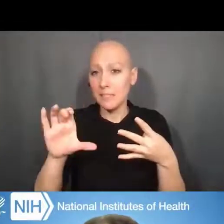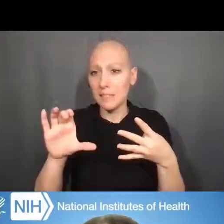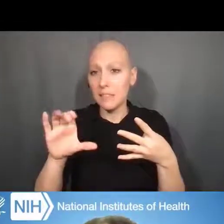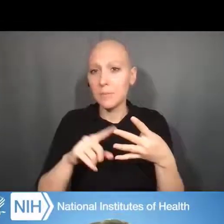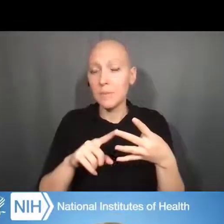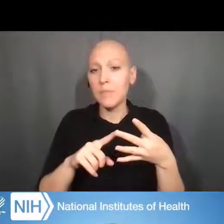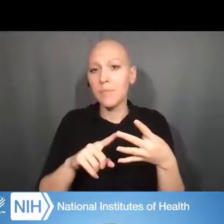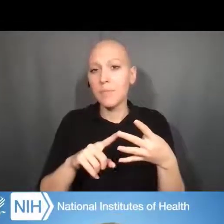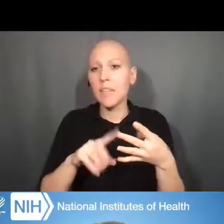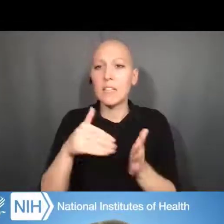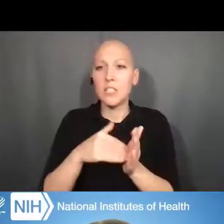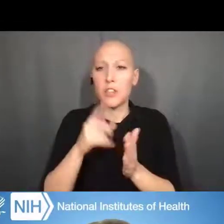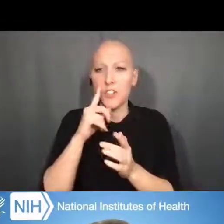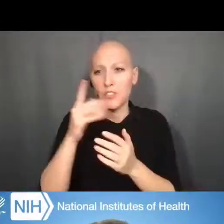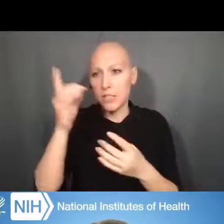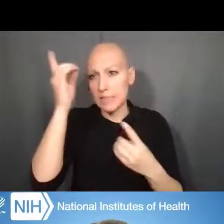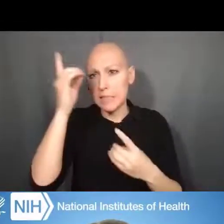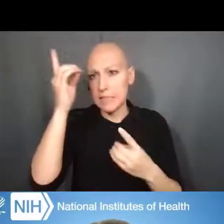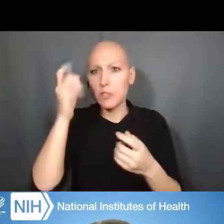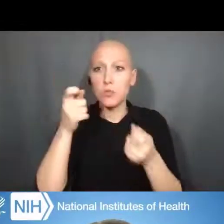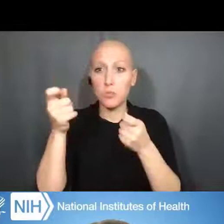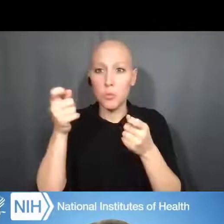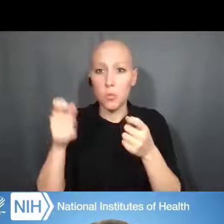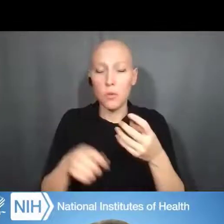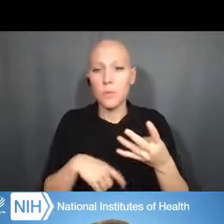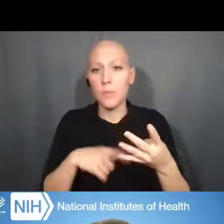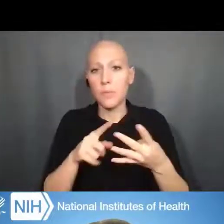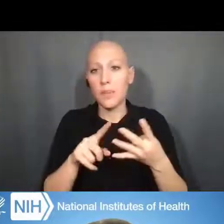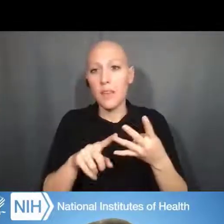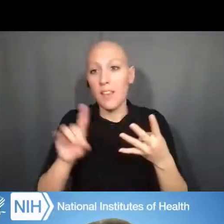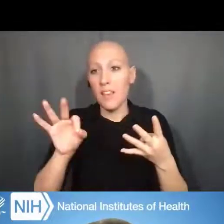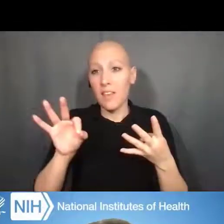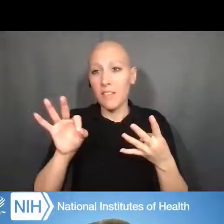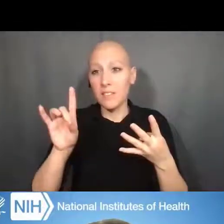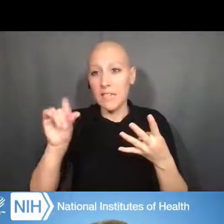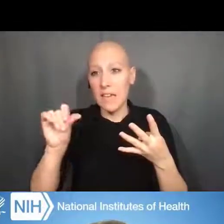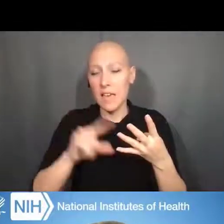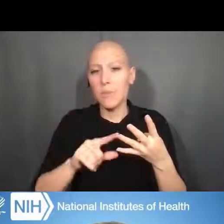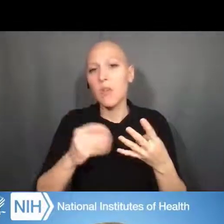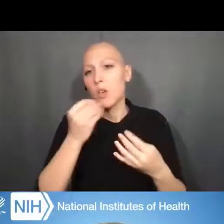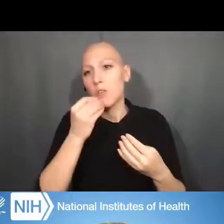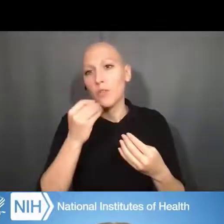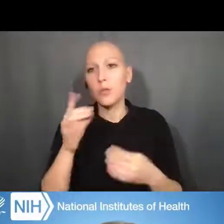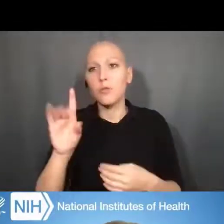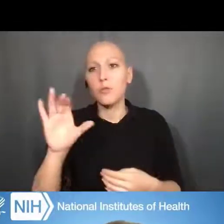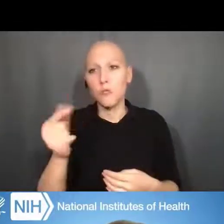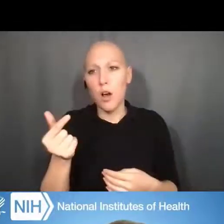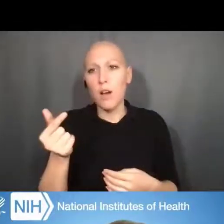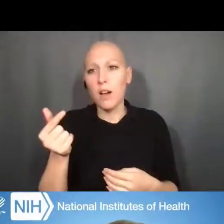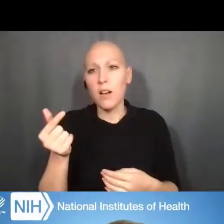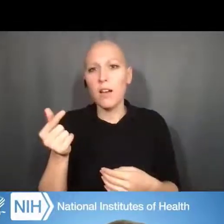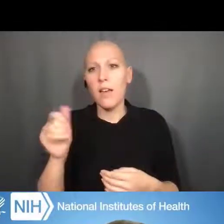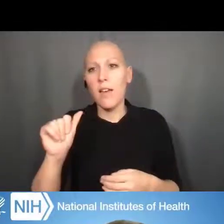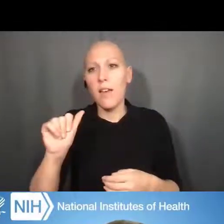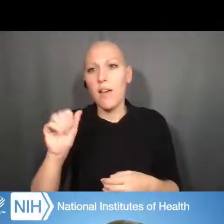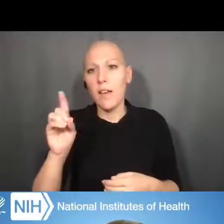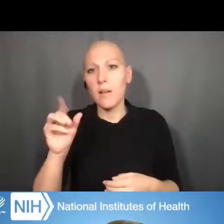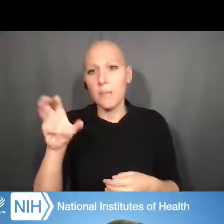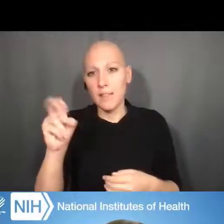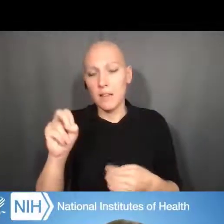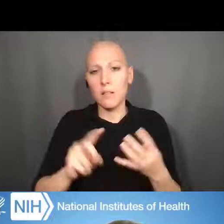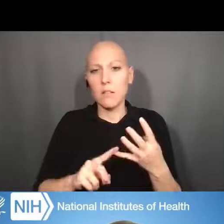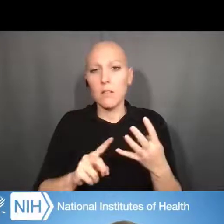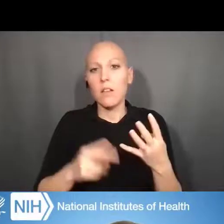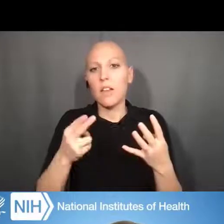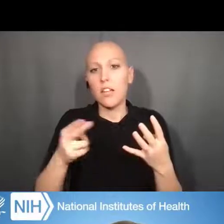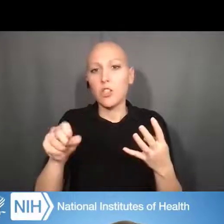Disease and Control, FDA, Food and Drug Administration, and BARDA. Now, through Memoranda of Understanding,